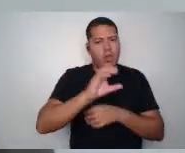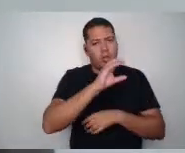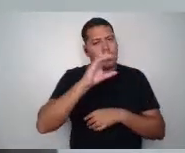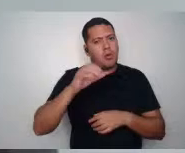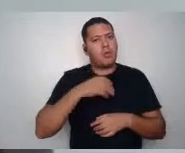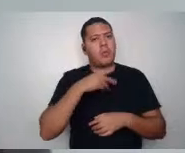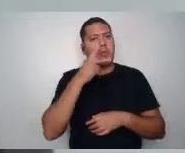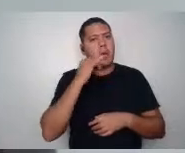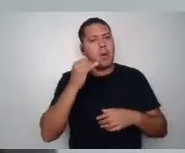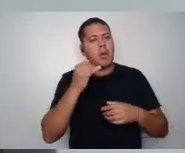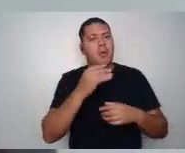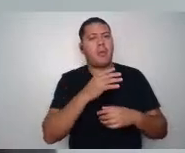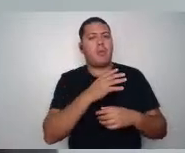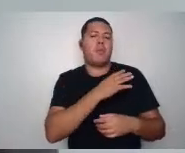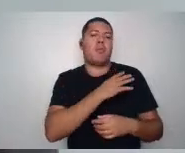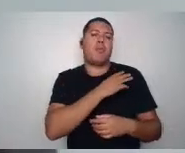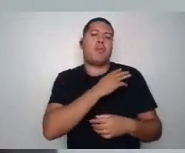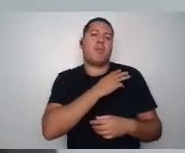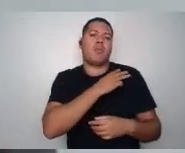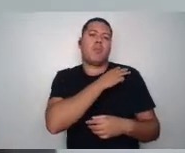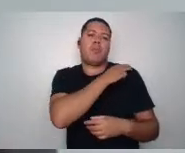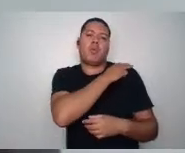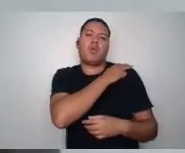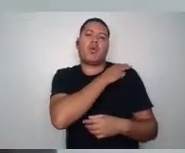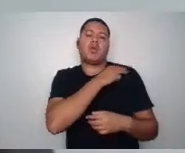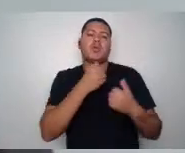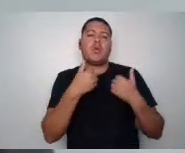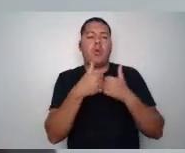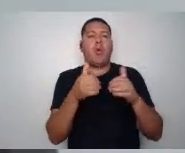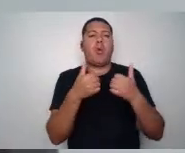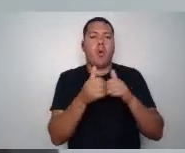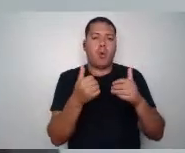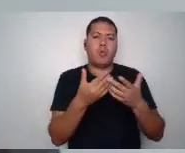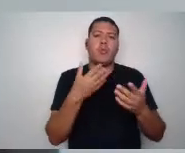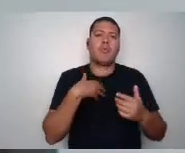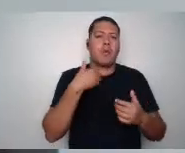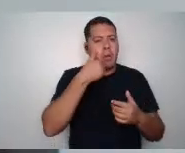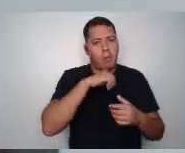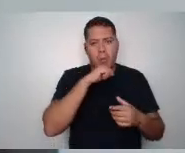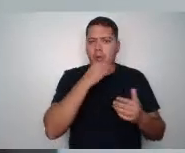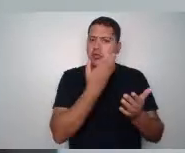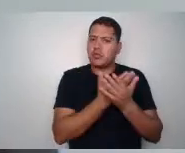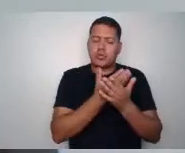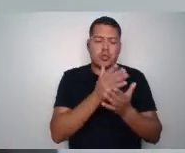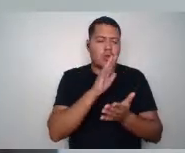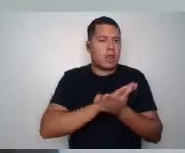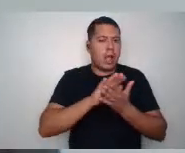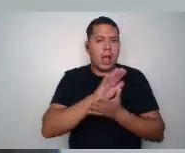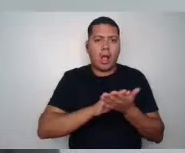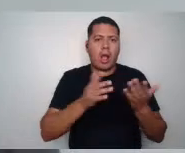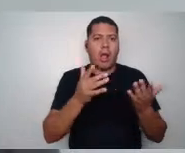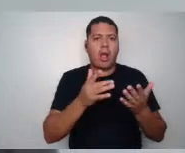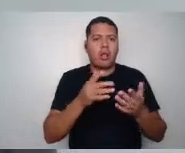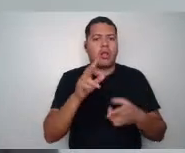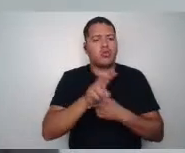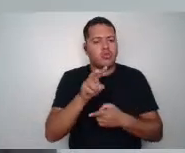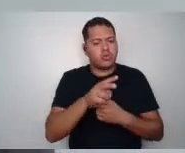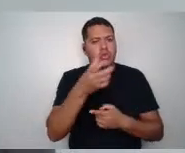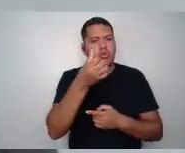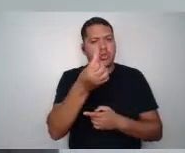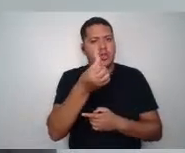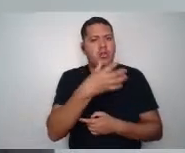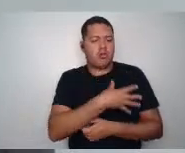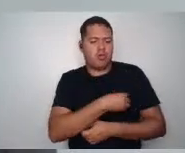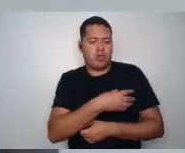family, and my father was a bus driver, and she was raising 6 kids, and